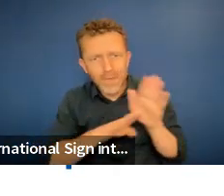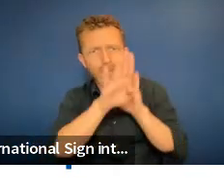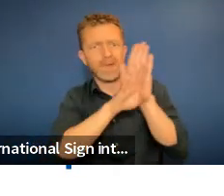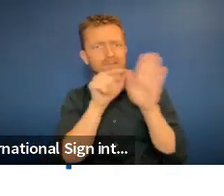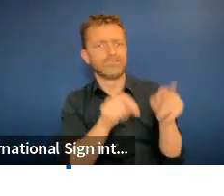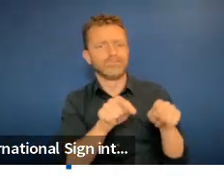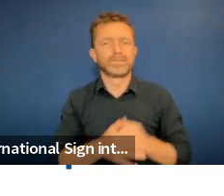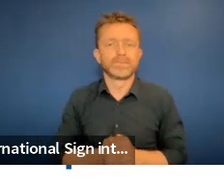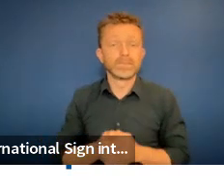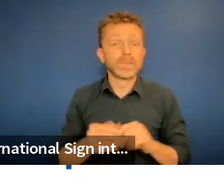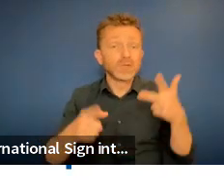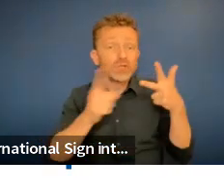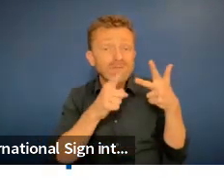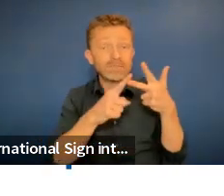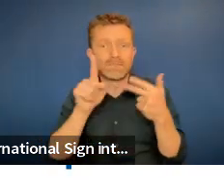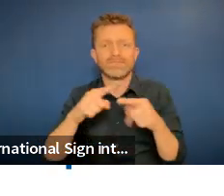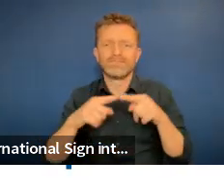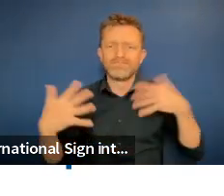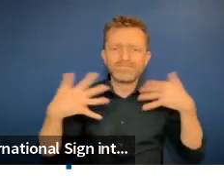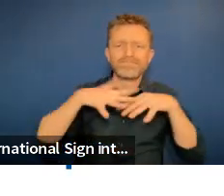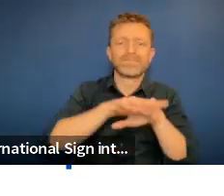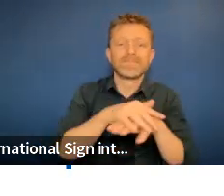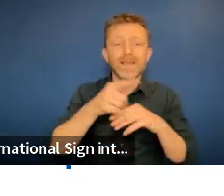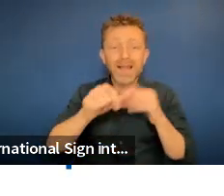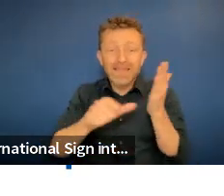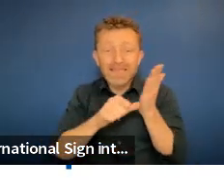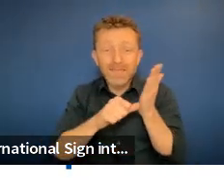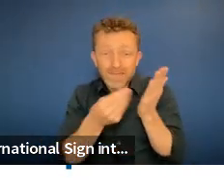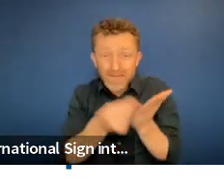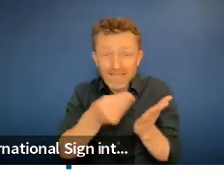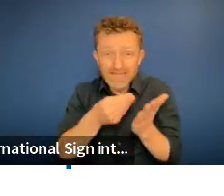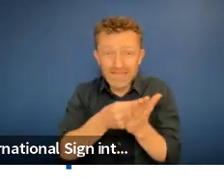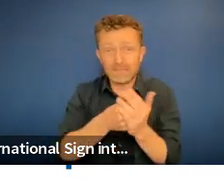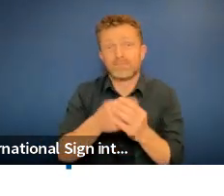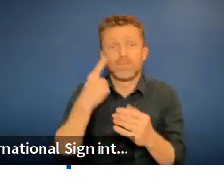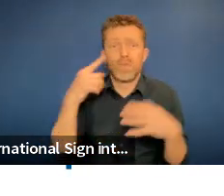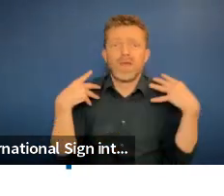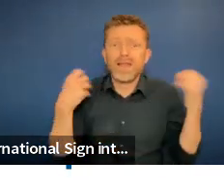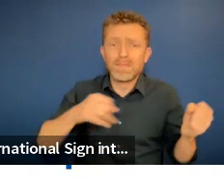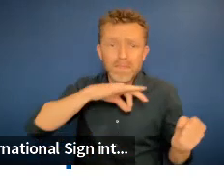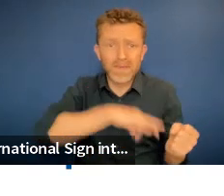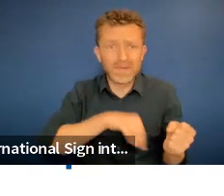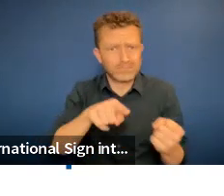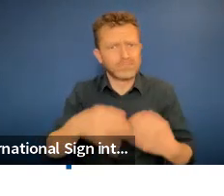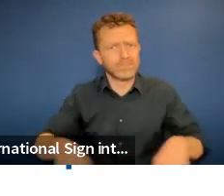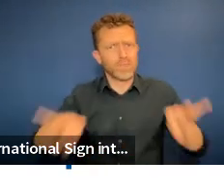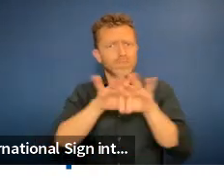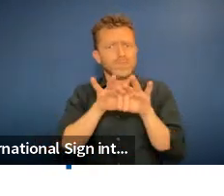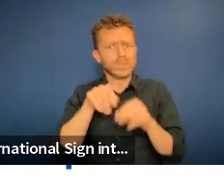health sector perspective, as this is how we mobilize and pool the funds needed for greater population